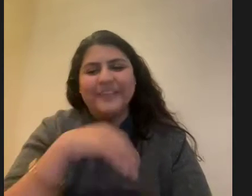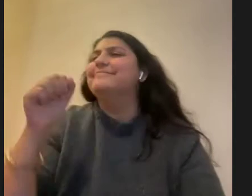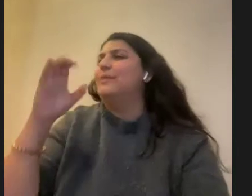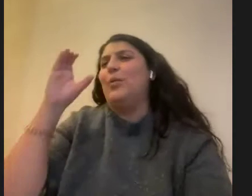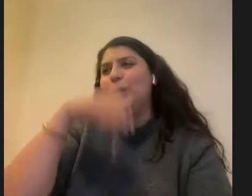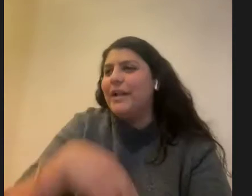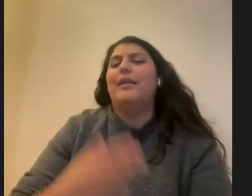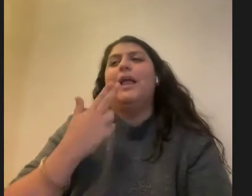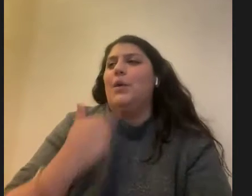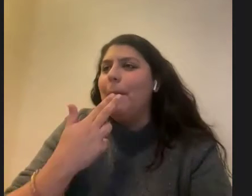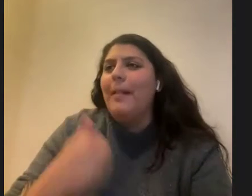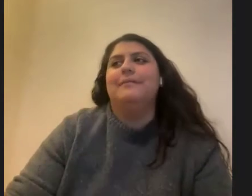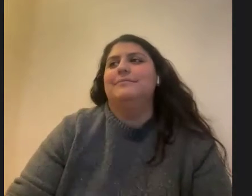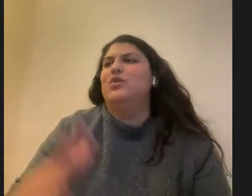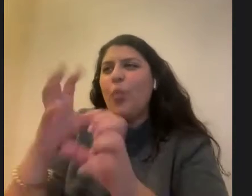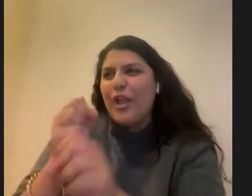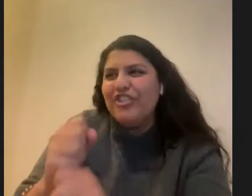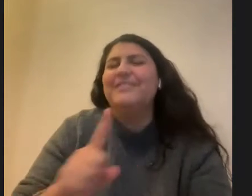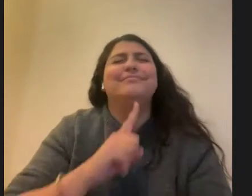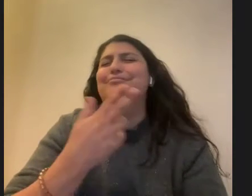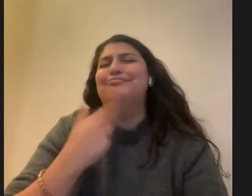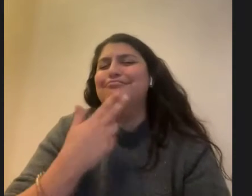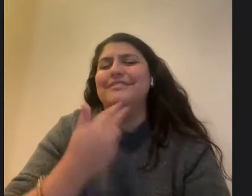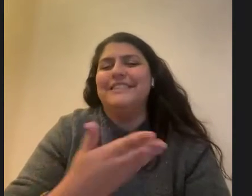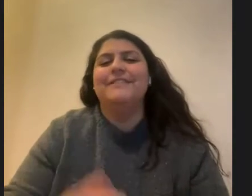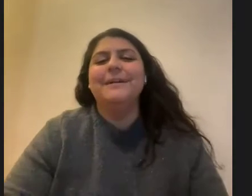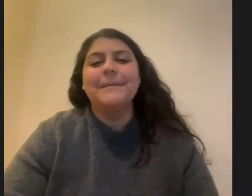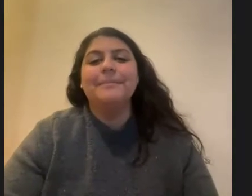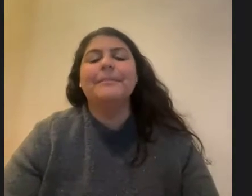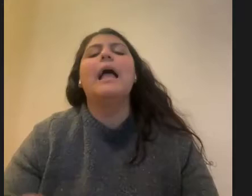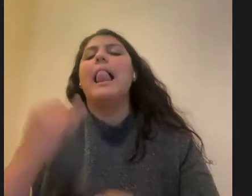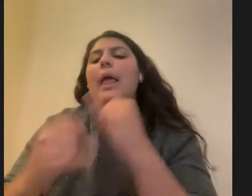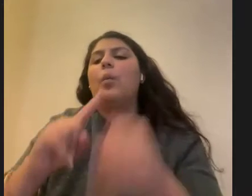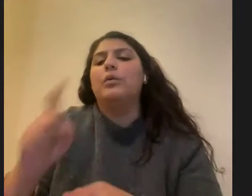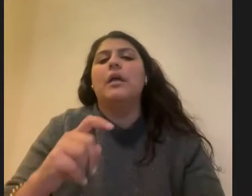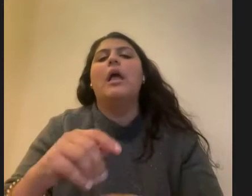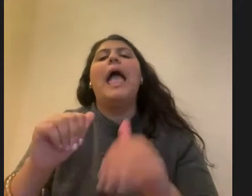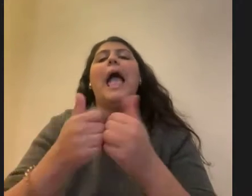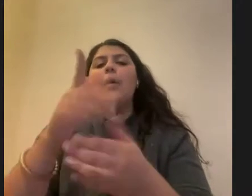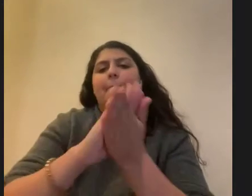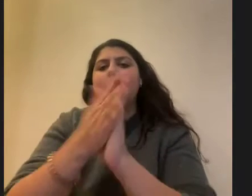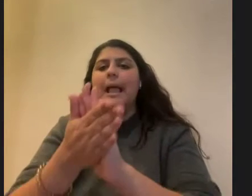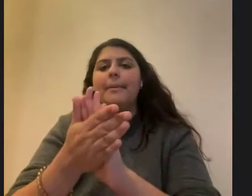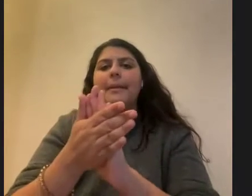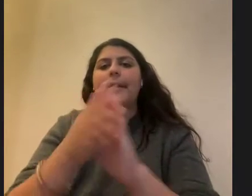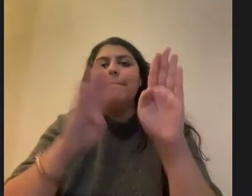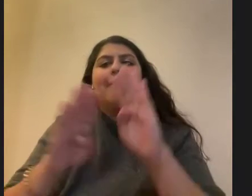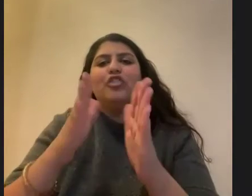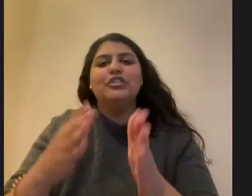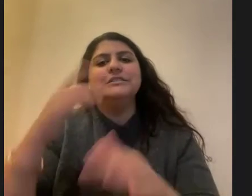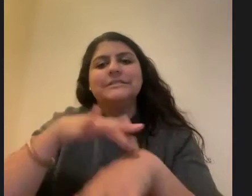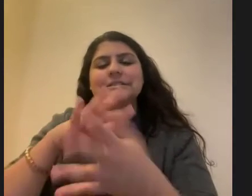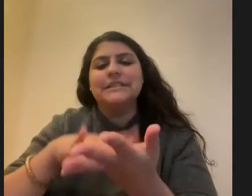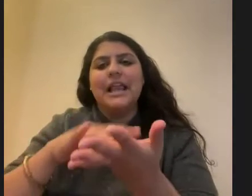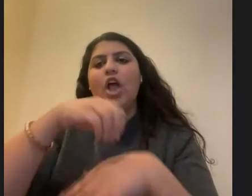Mhm, squishy. Yeah, real good mhm. stuff. Last question. How do you become an octopus biologist? Because that's what I want to do. It's a lot